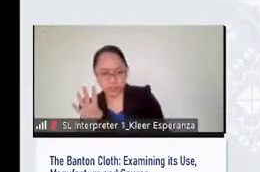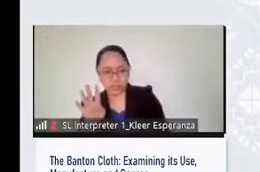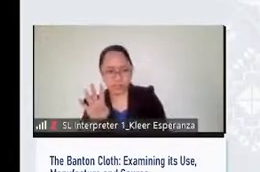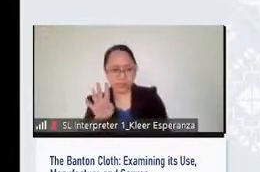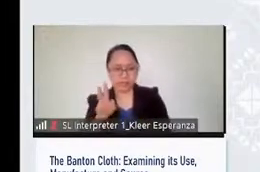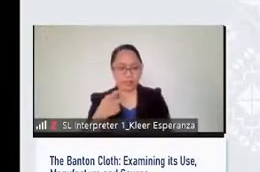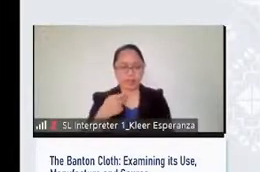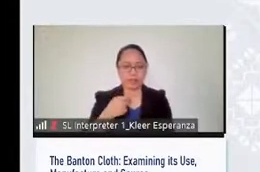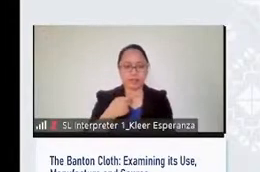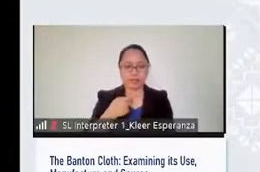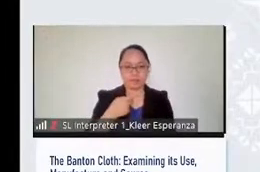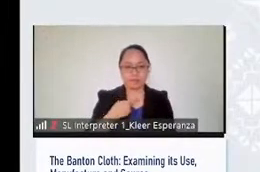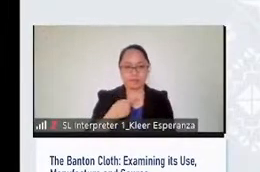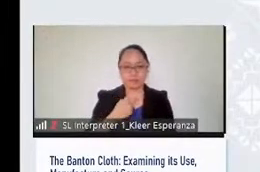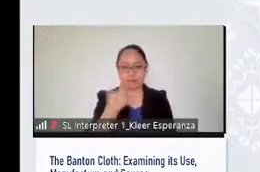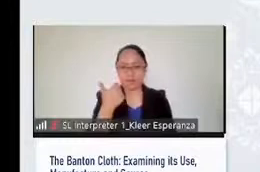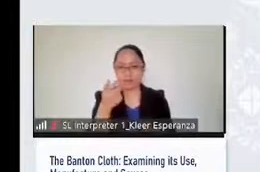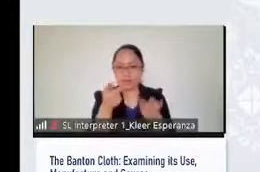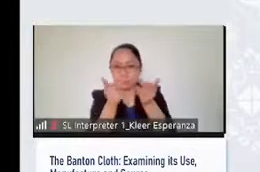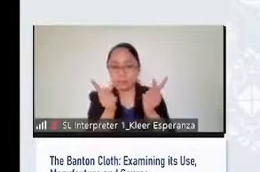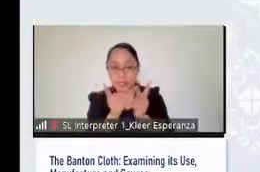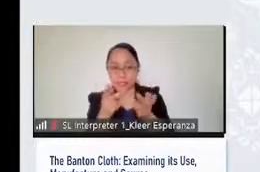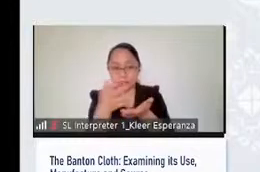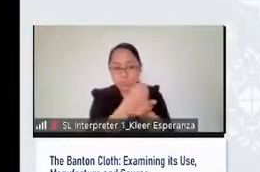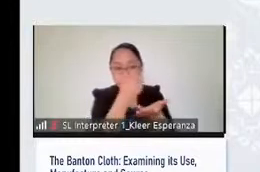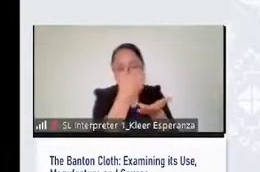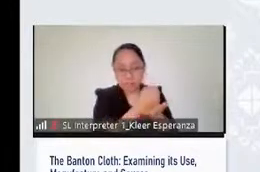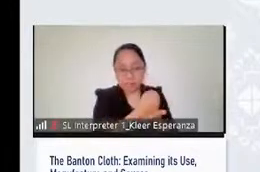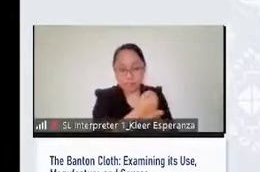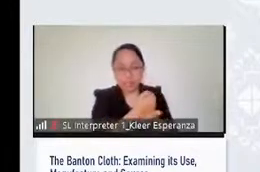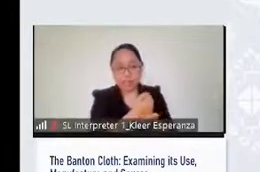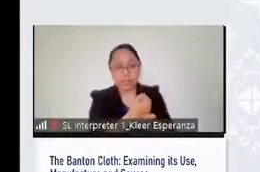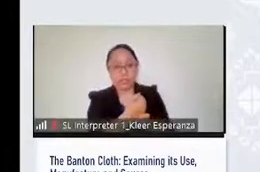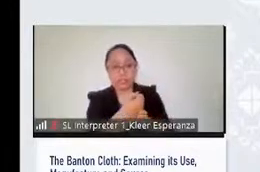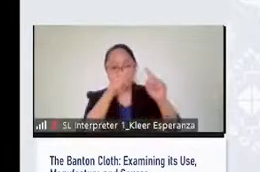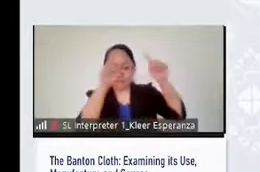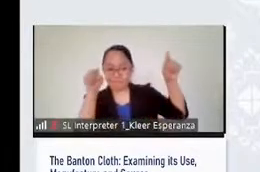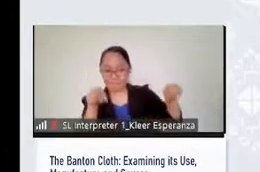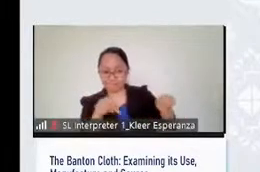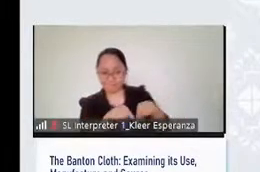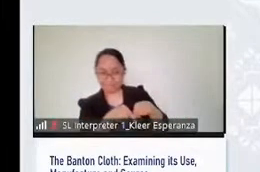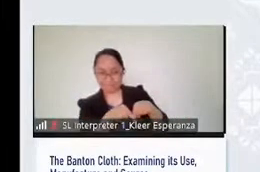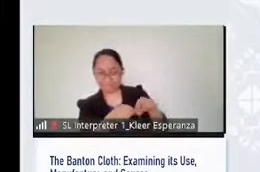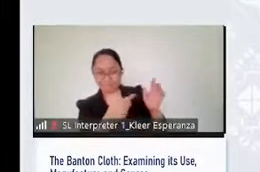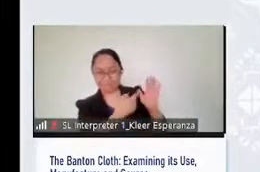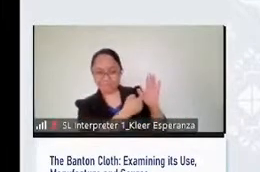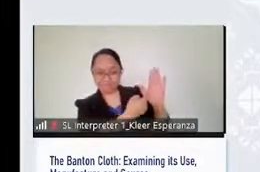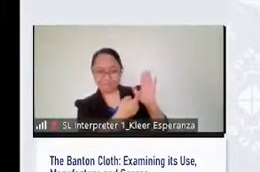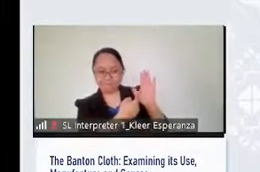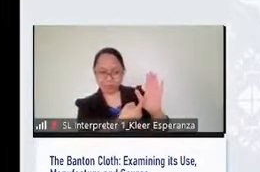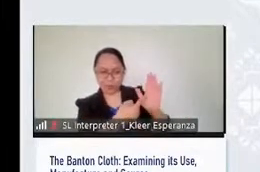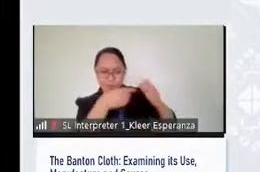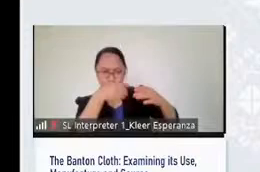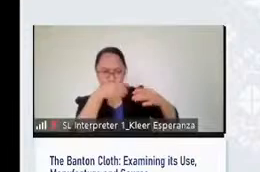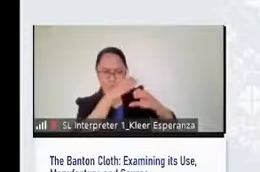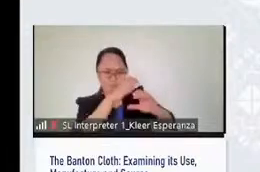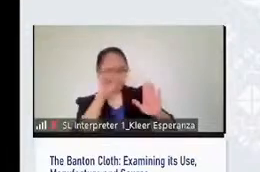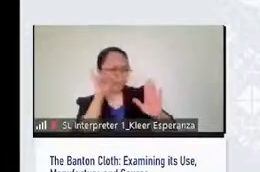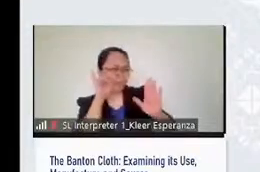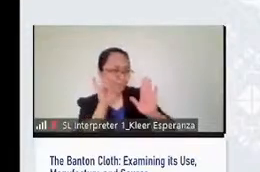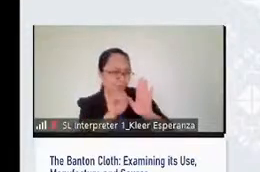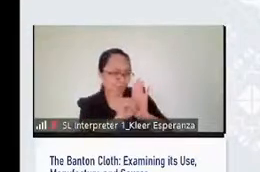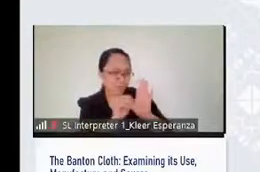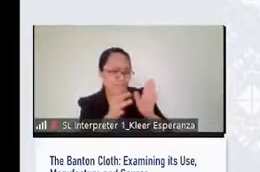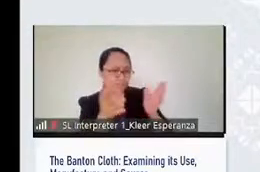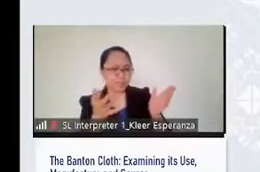Cotabato. The table shows the microscopic images taken from the 4 textiles at random spots for the natural